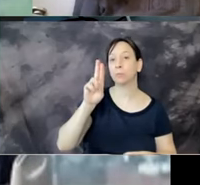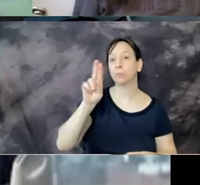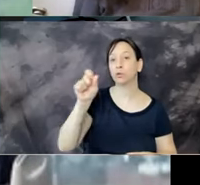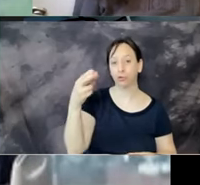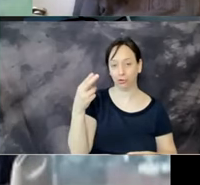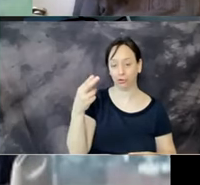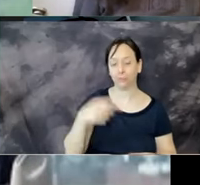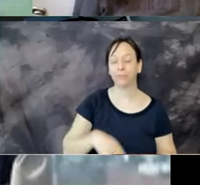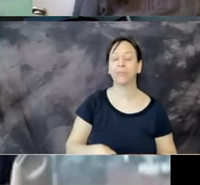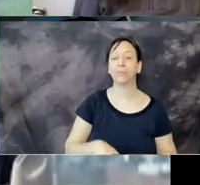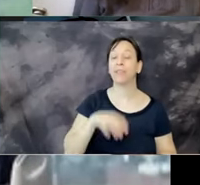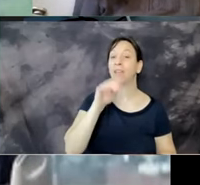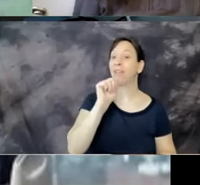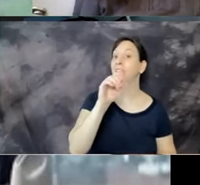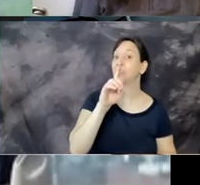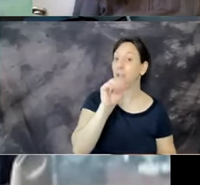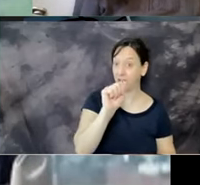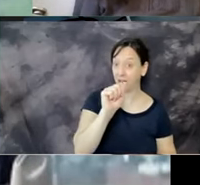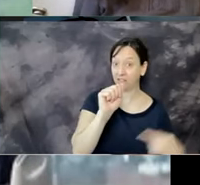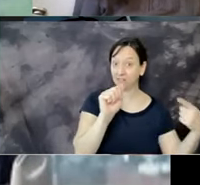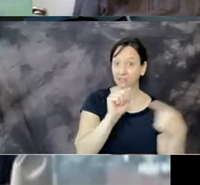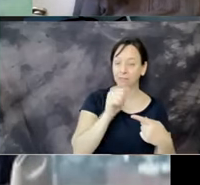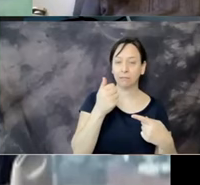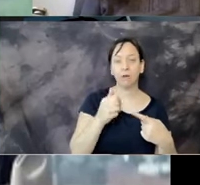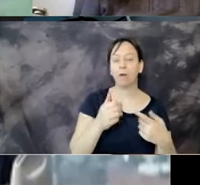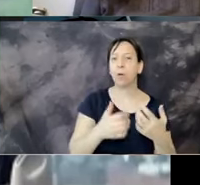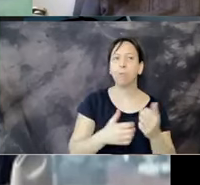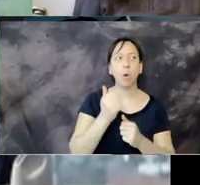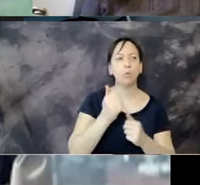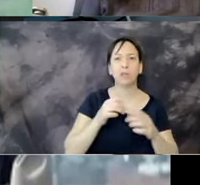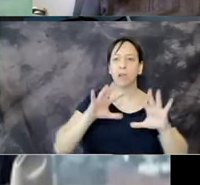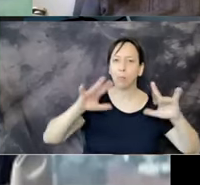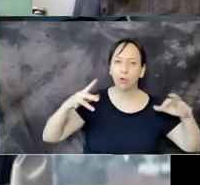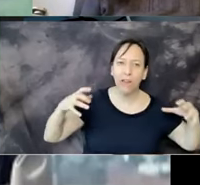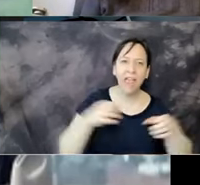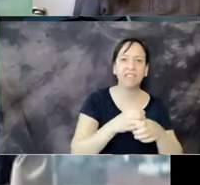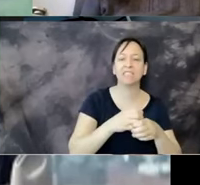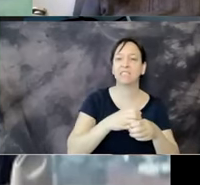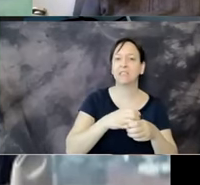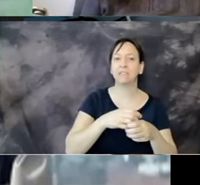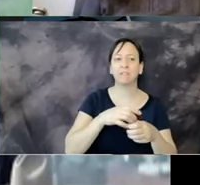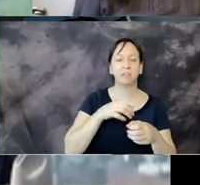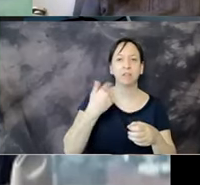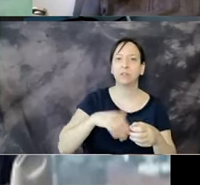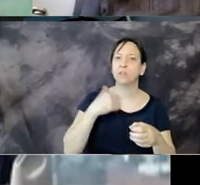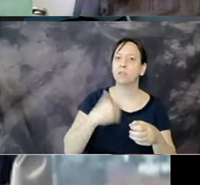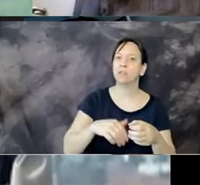The ADA is one of America's most comprehensive pieces of civil